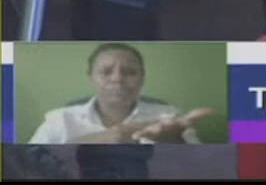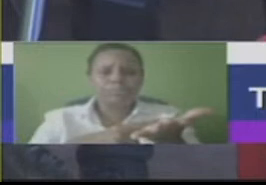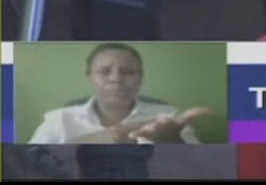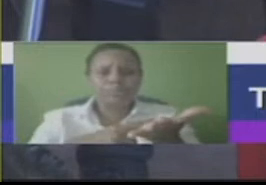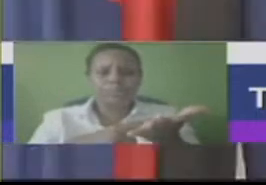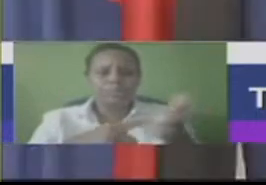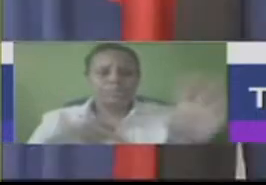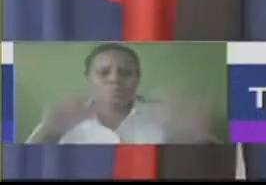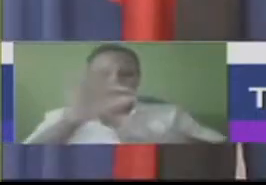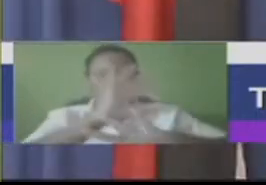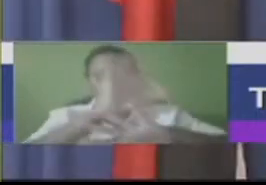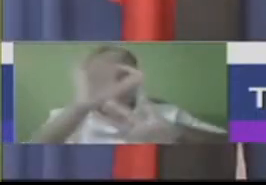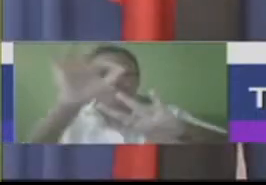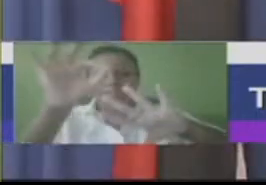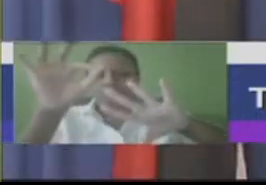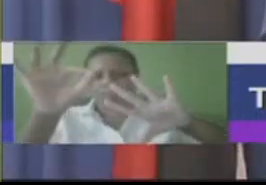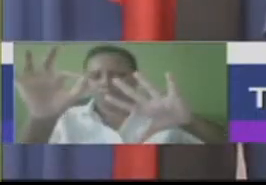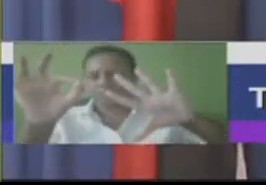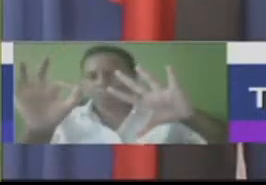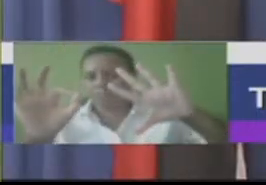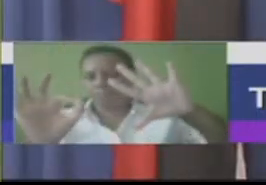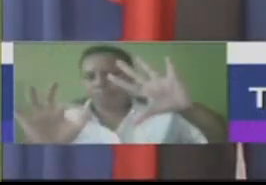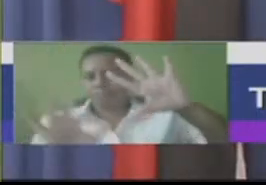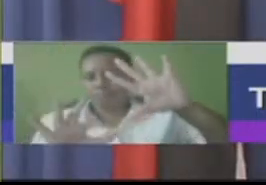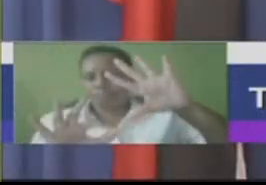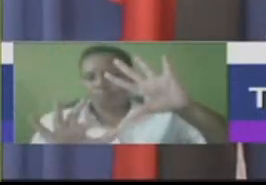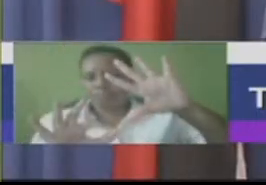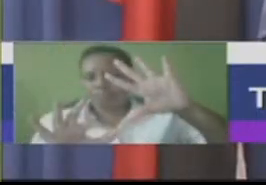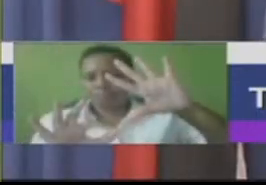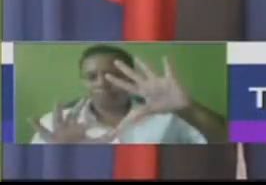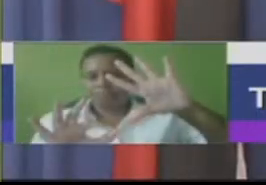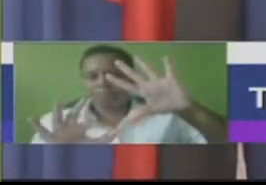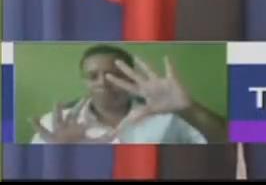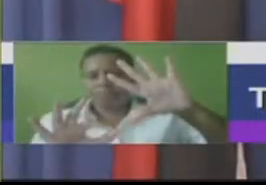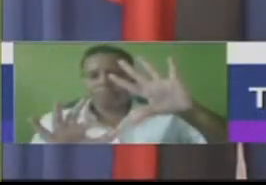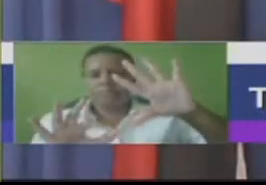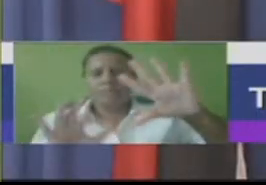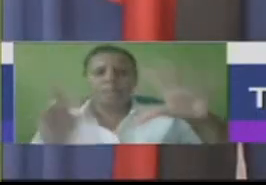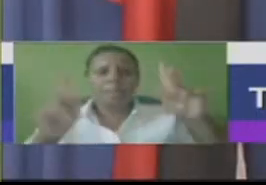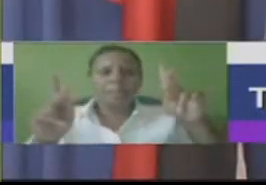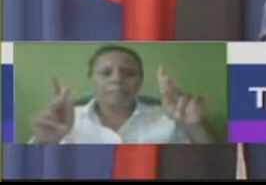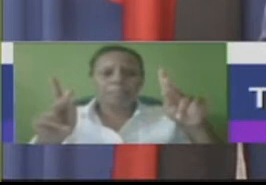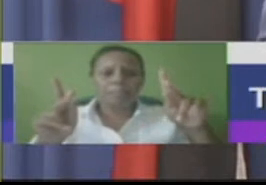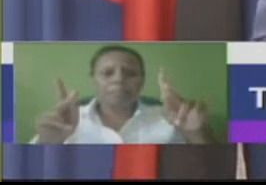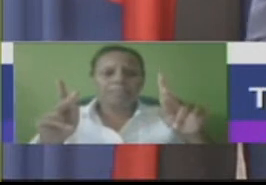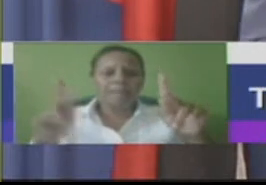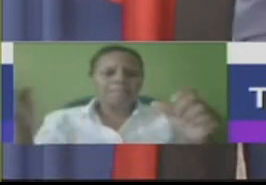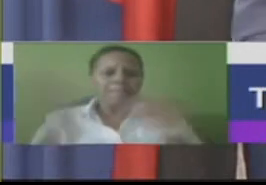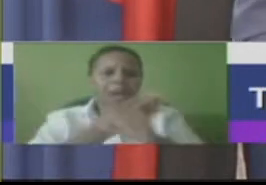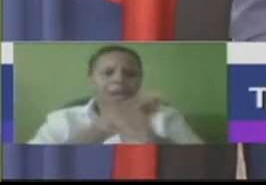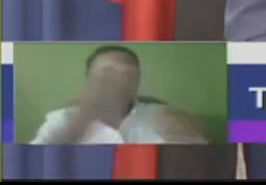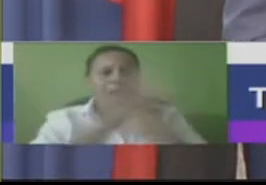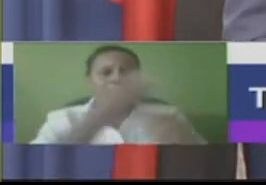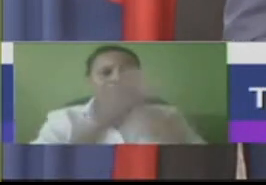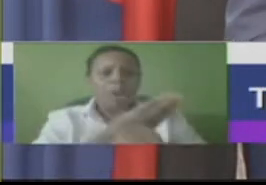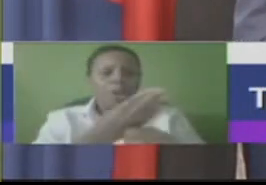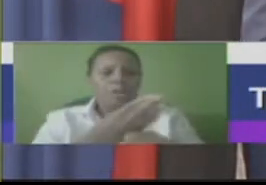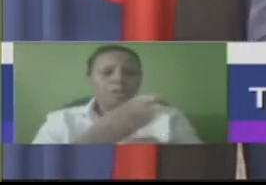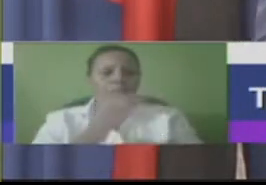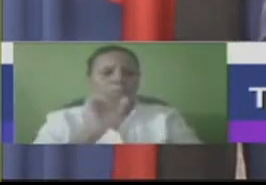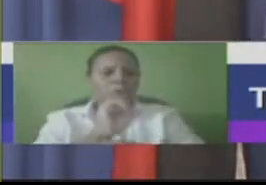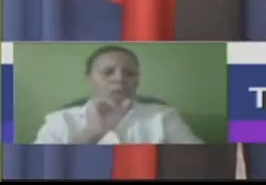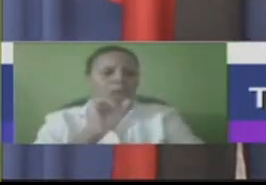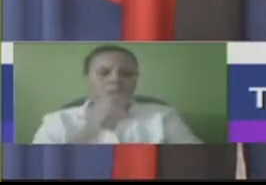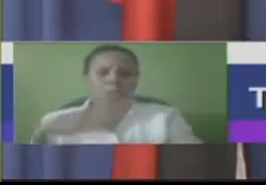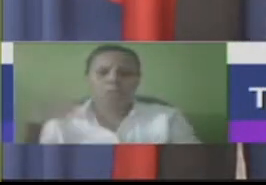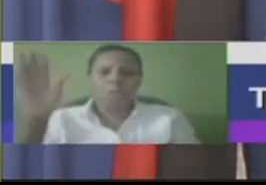It has not. CAL's capacity to operate has been determined by CAL. CAL has looked at the situation,